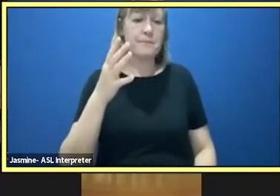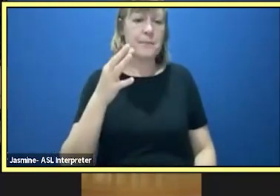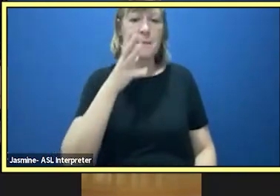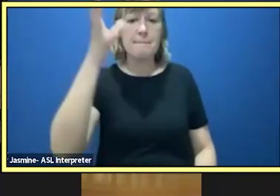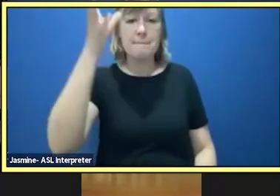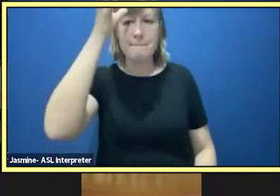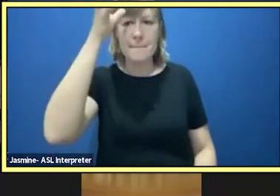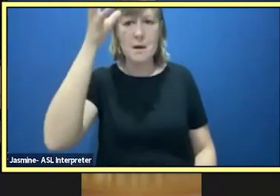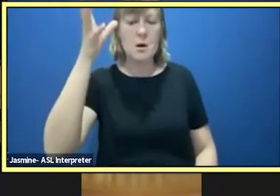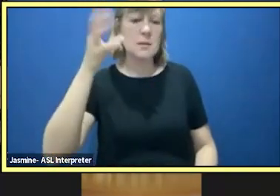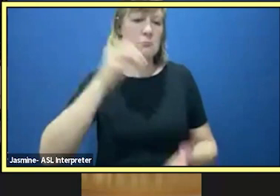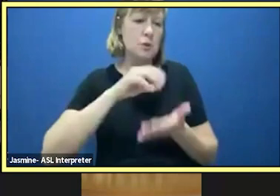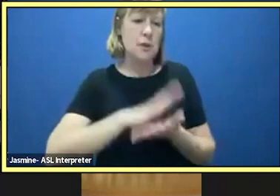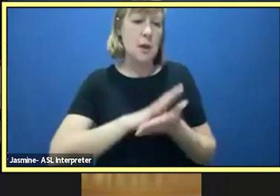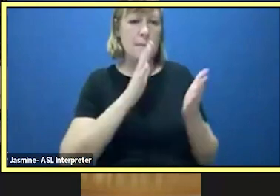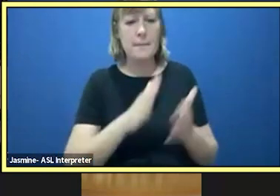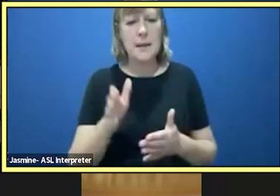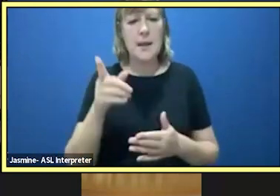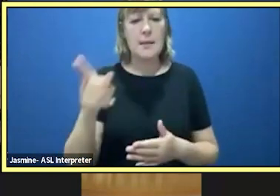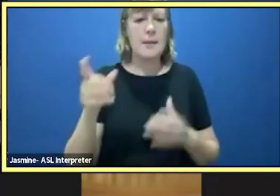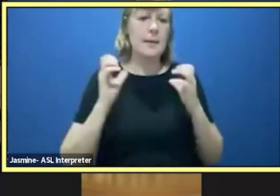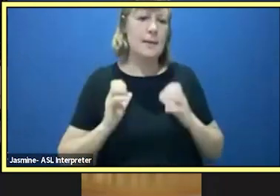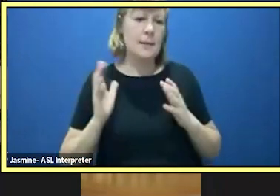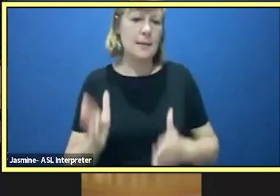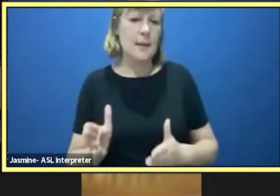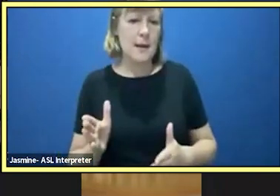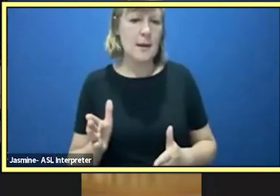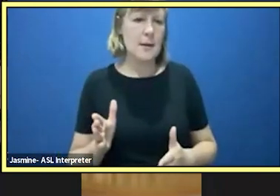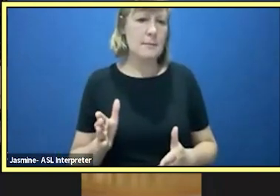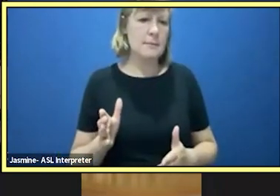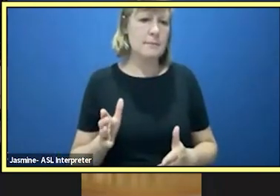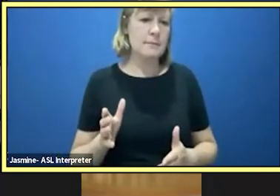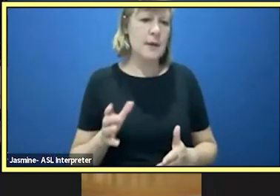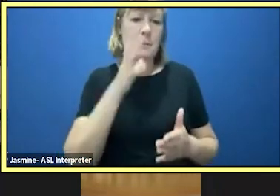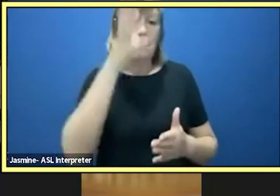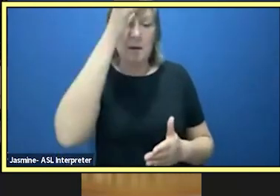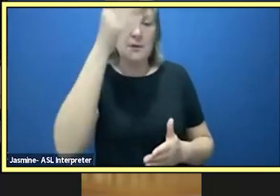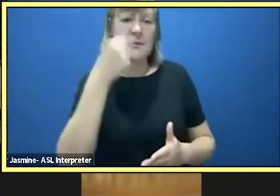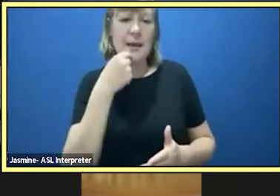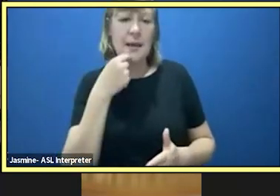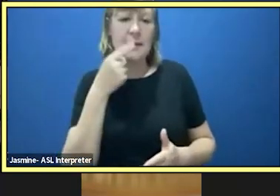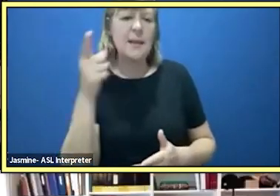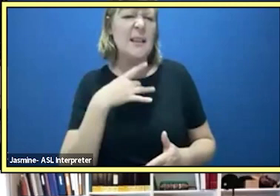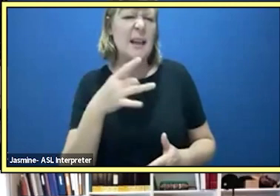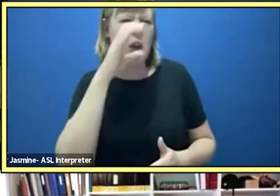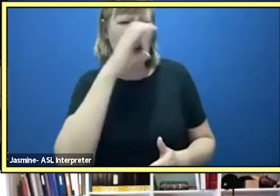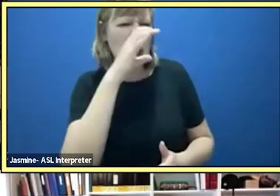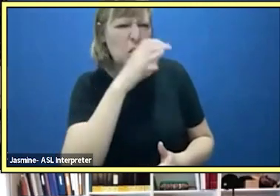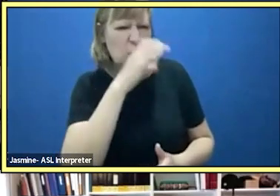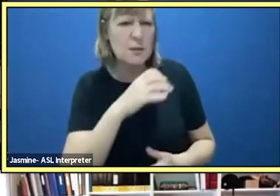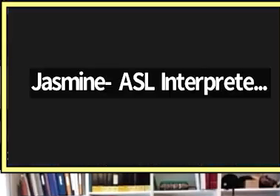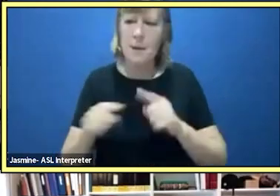and the guy's telling me, no, I want to watch Westerns. So, I had to intercede and help the